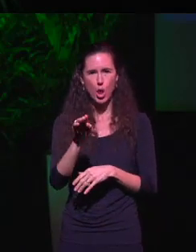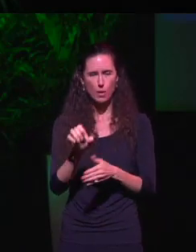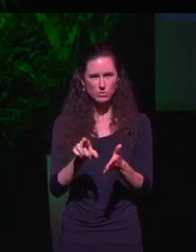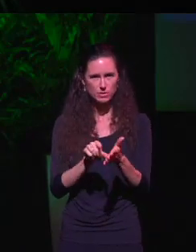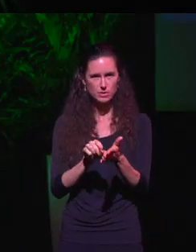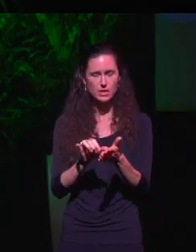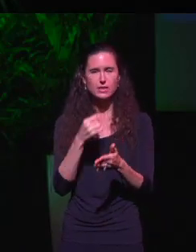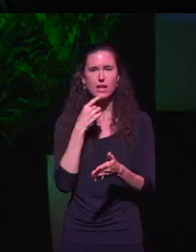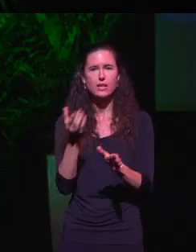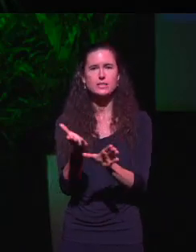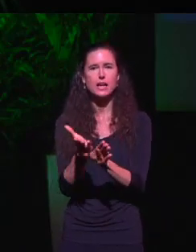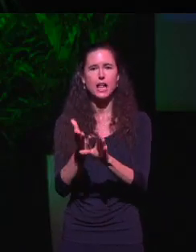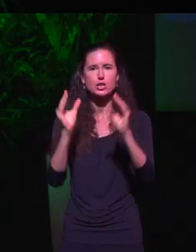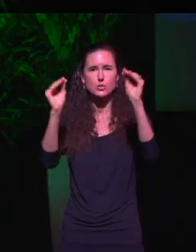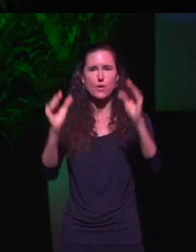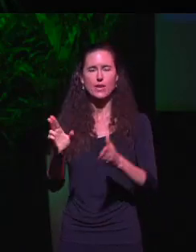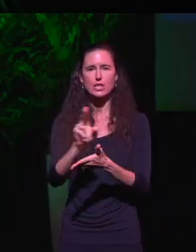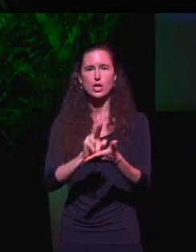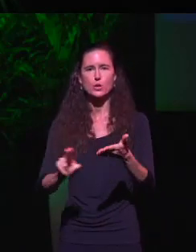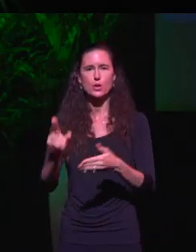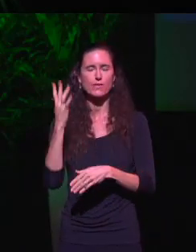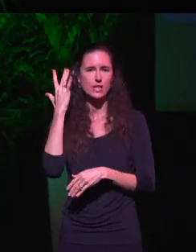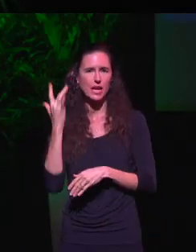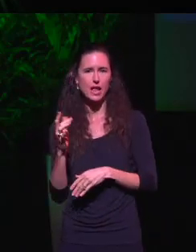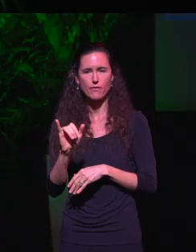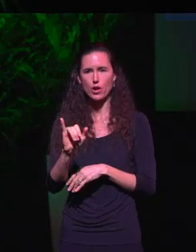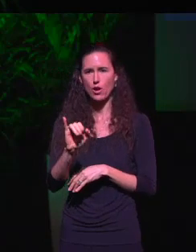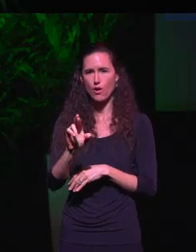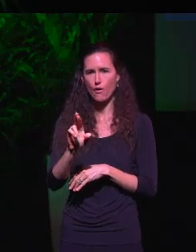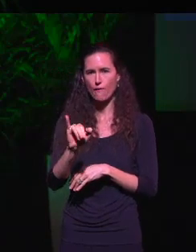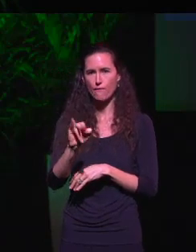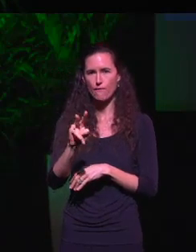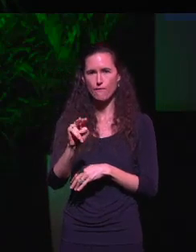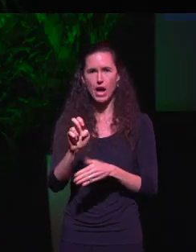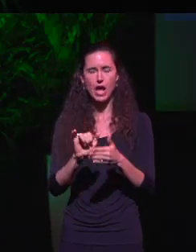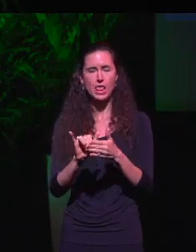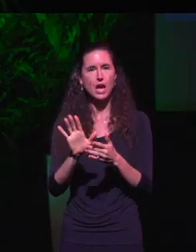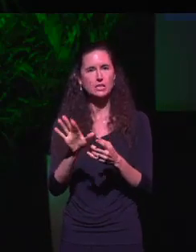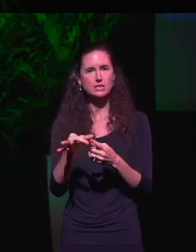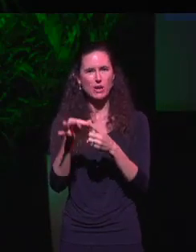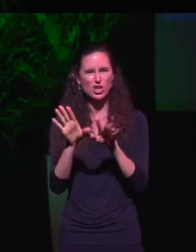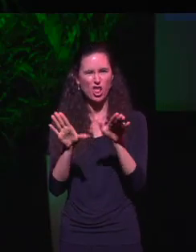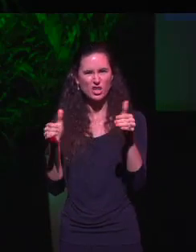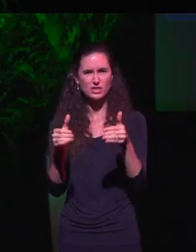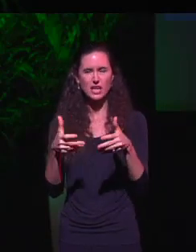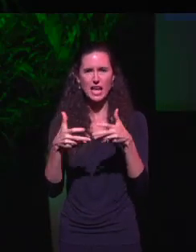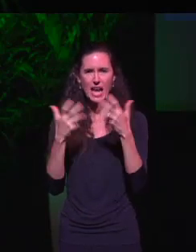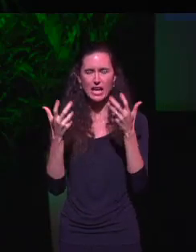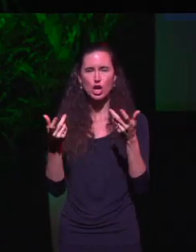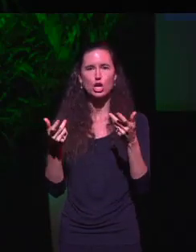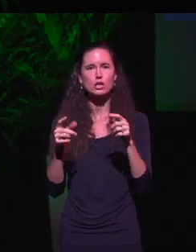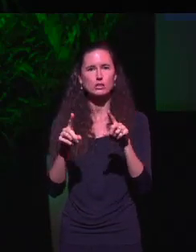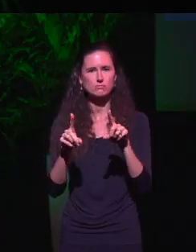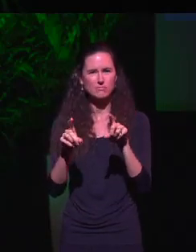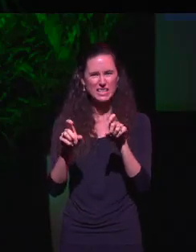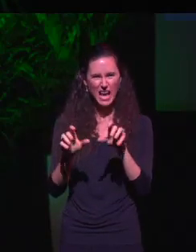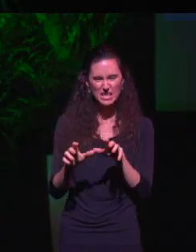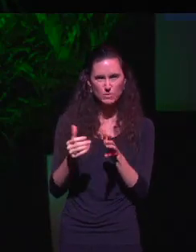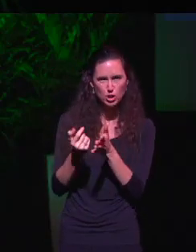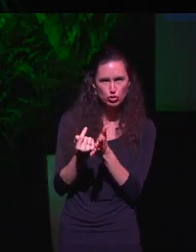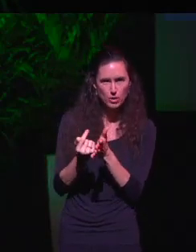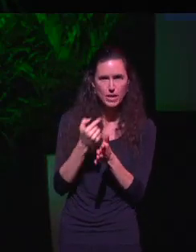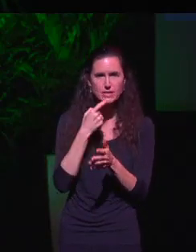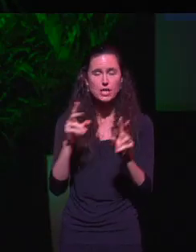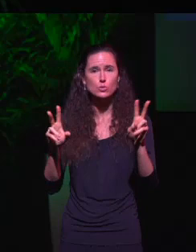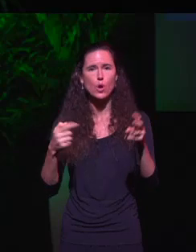psychology professor at the University of California, Irvine, who specializes in anger assessment and treatment, as saying, quote,